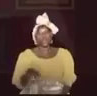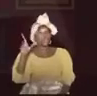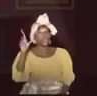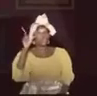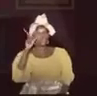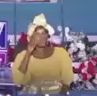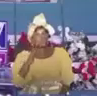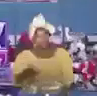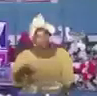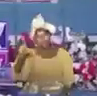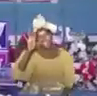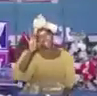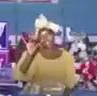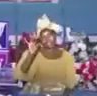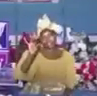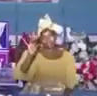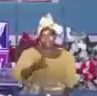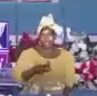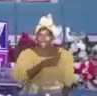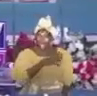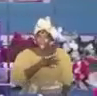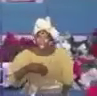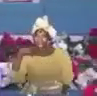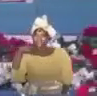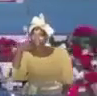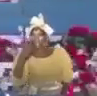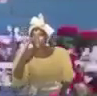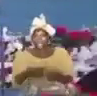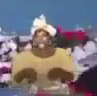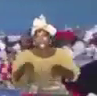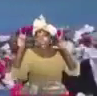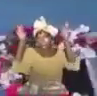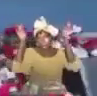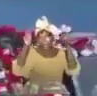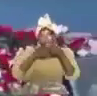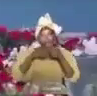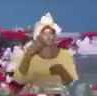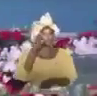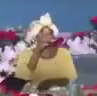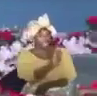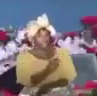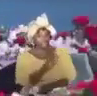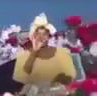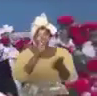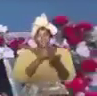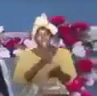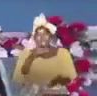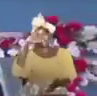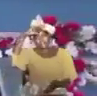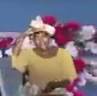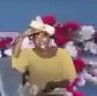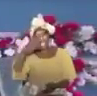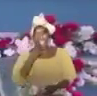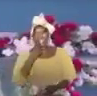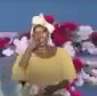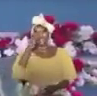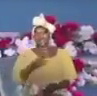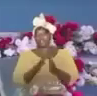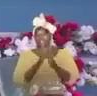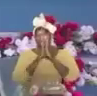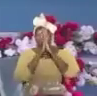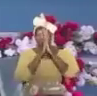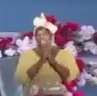chapter 18 and verse 1. He spake a parable to the end that men ought always to pray and not to